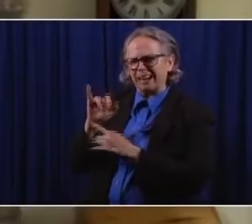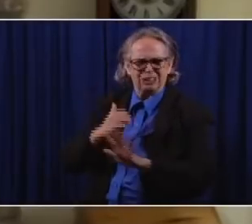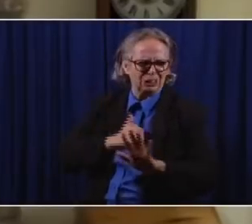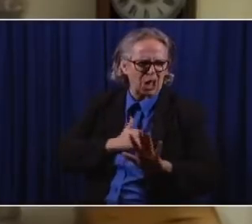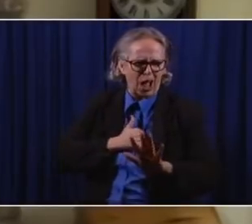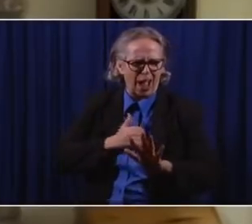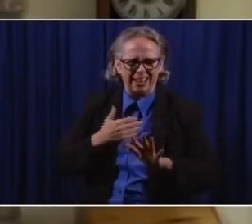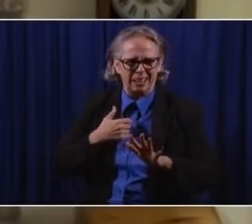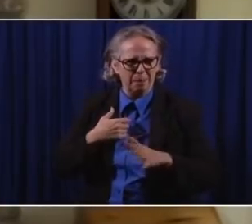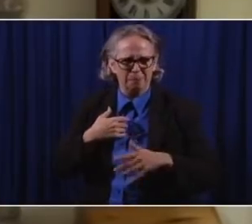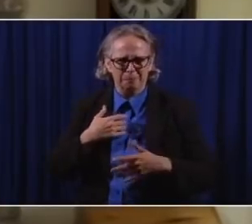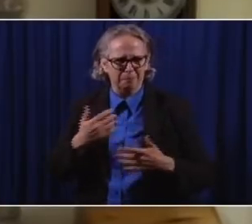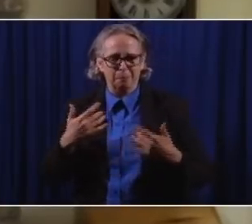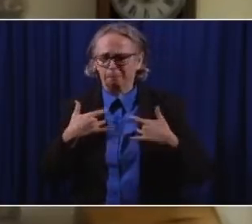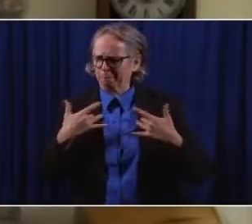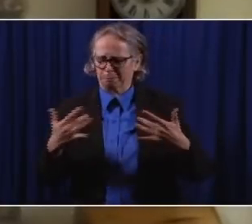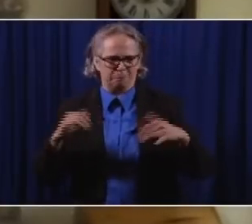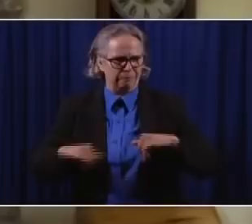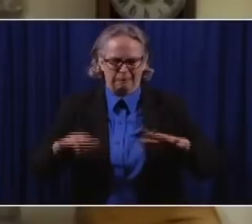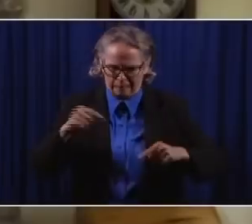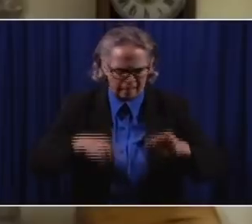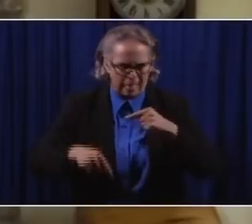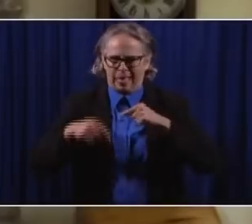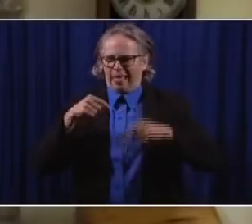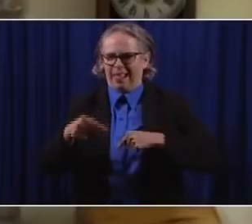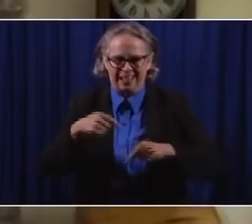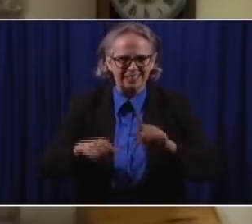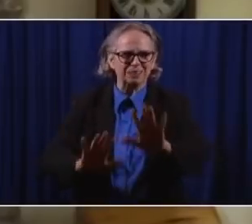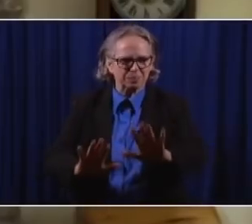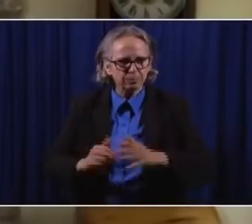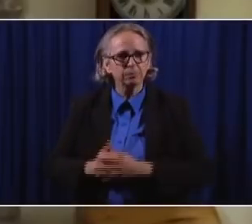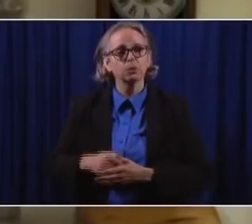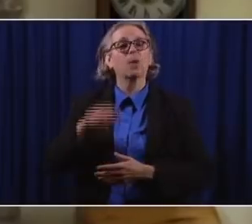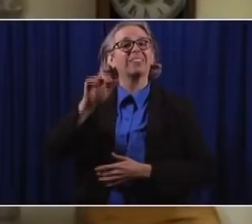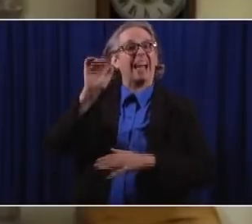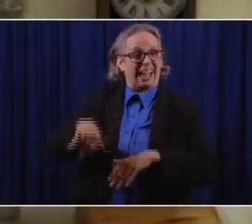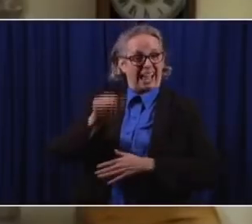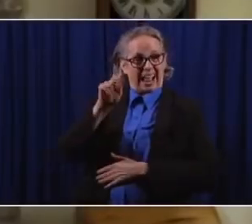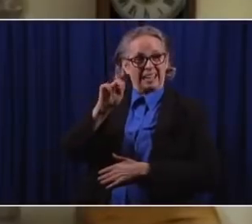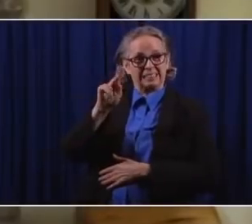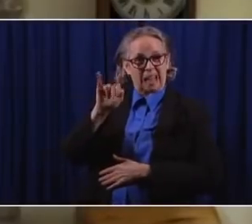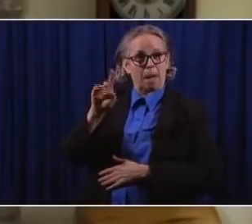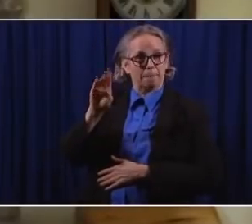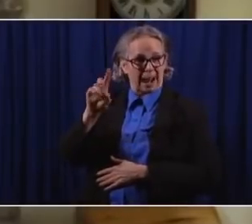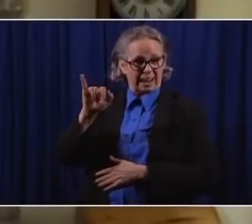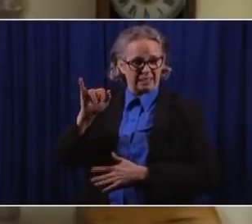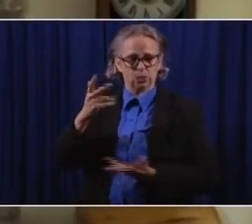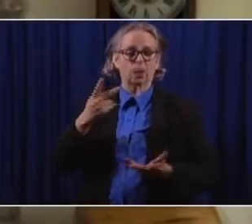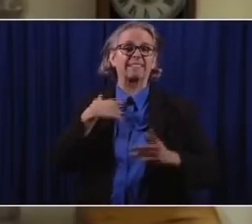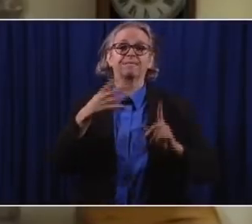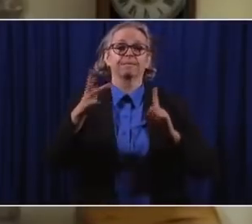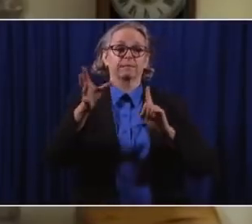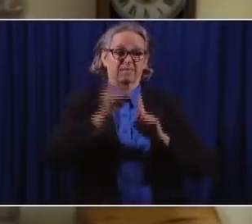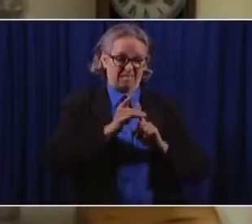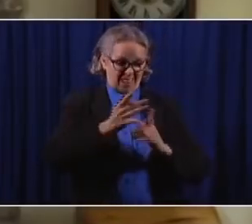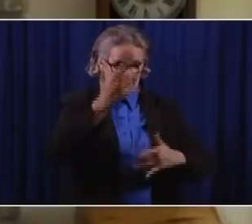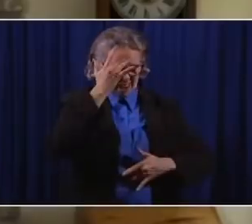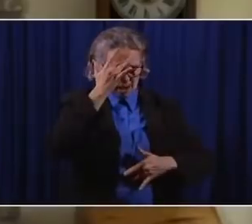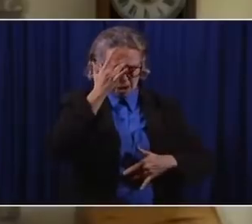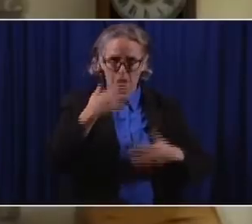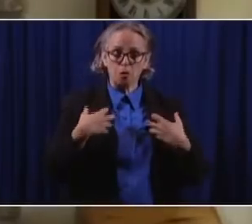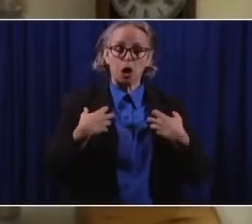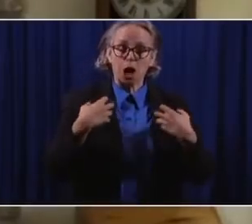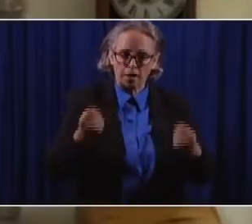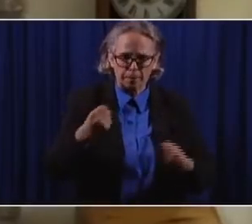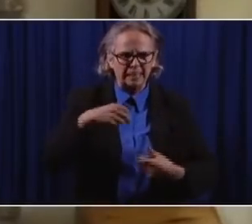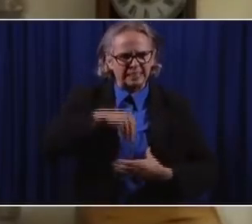pattern. When someone recovers from an illness, they typically develop antibodies which may make them less susceptible